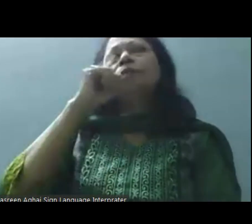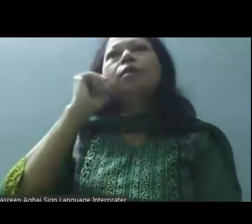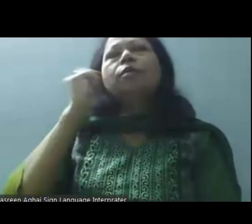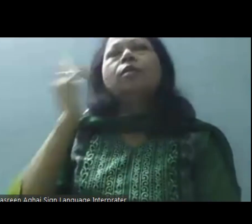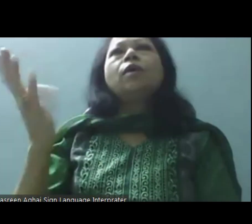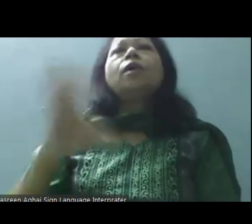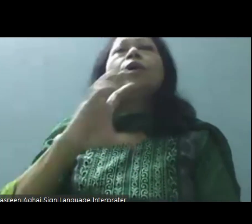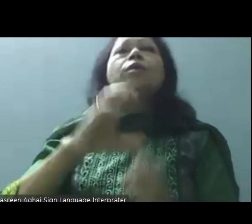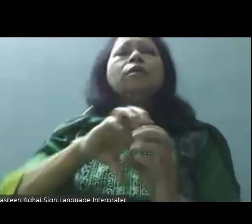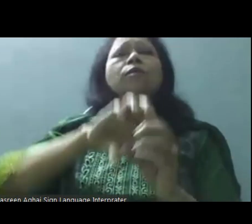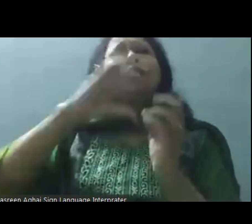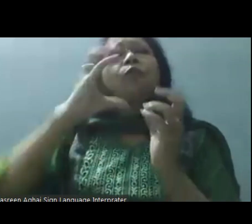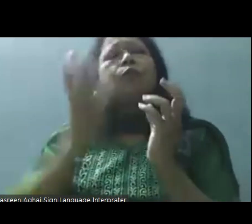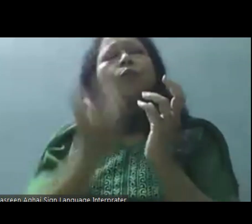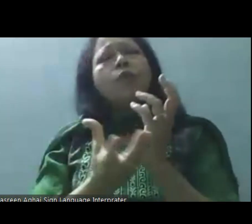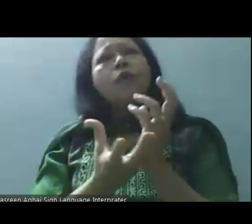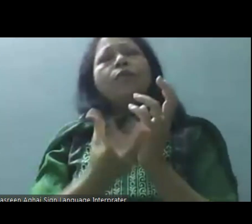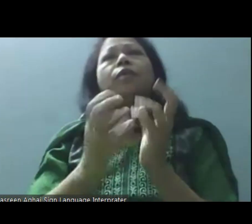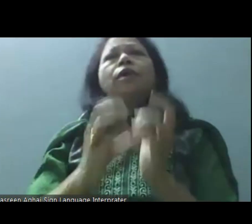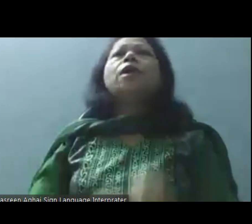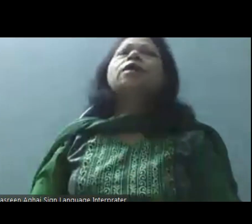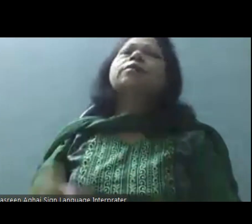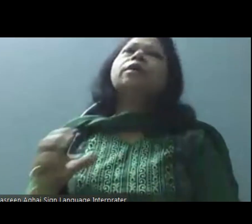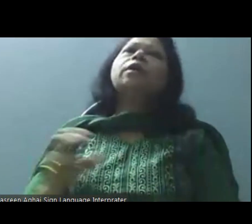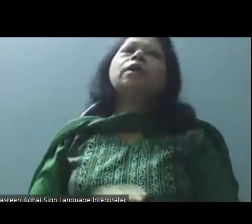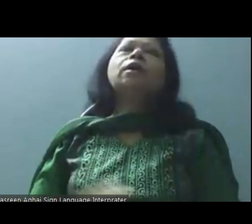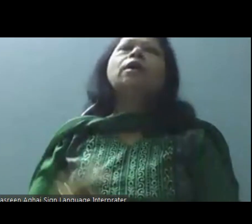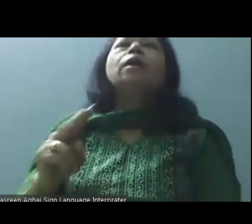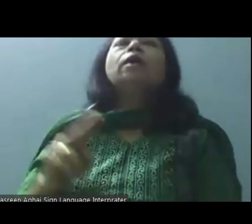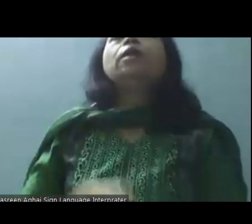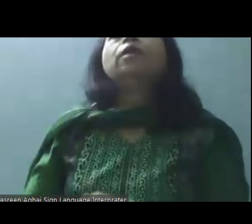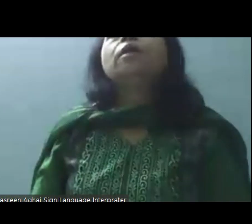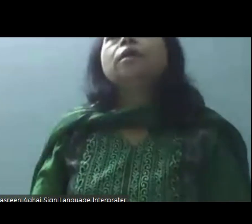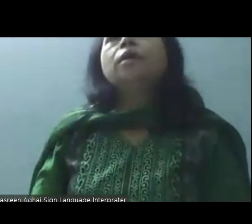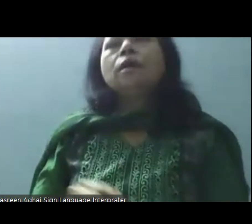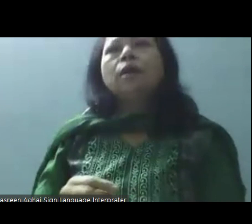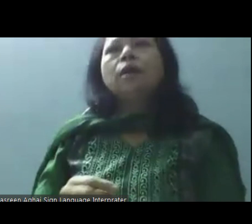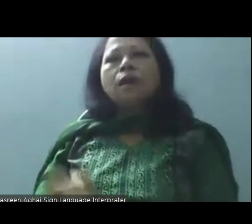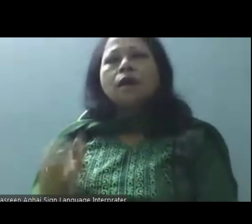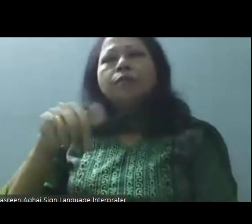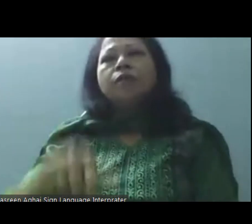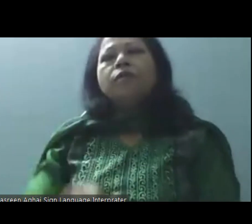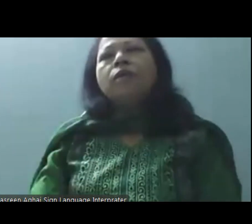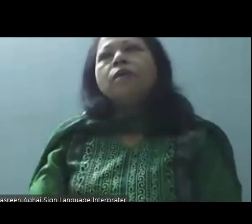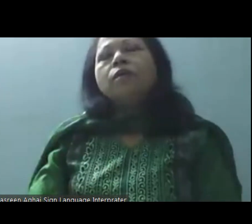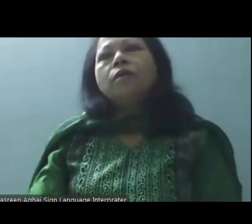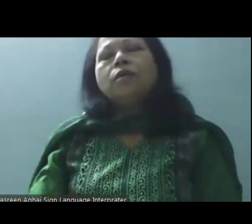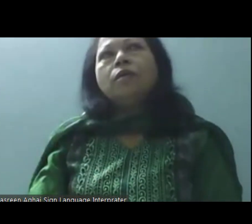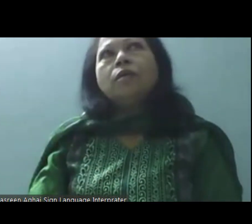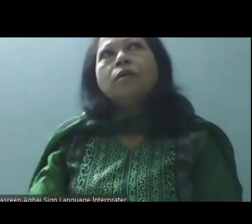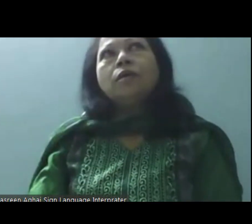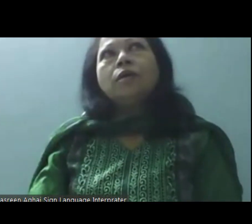around the world, not only in Tunisia. And by the way, I have to